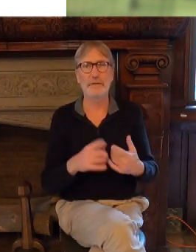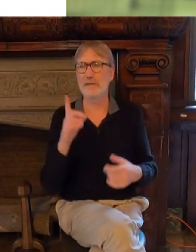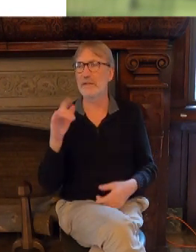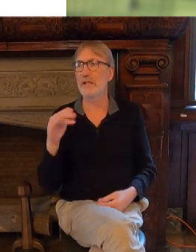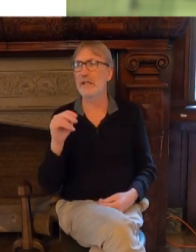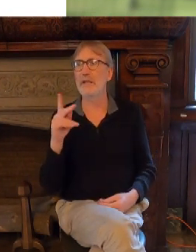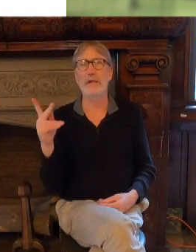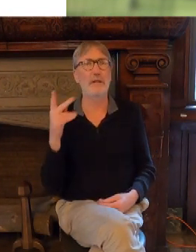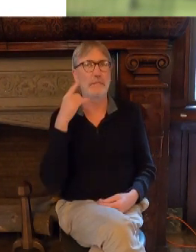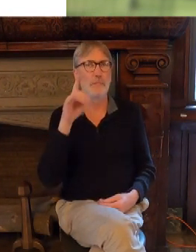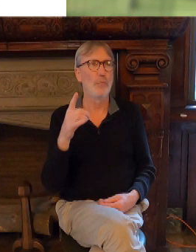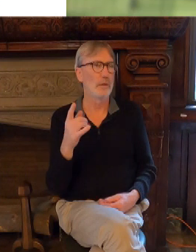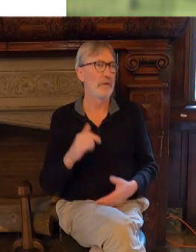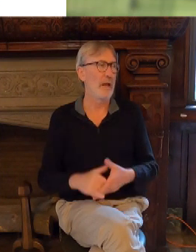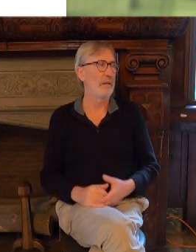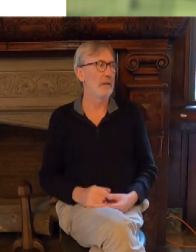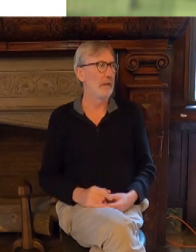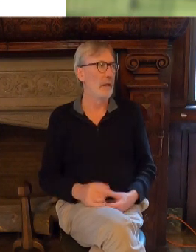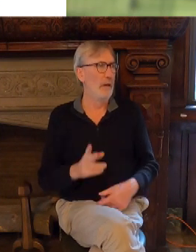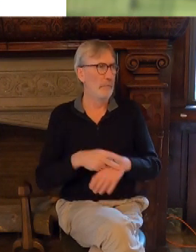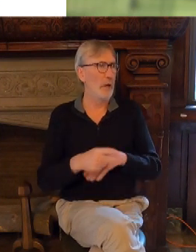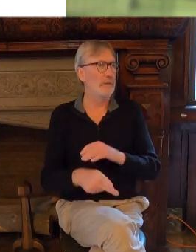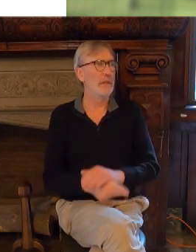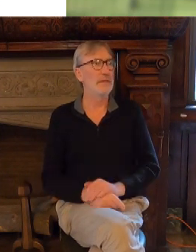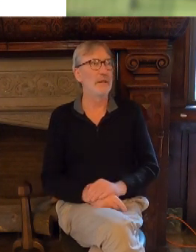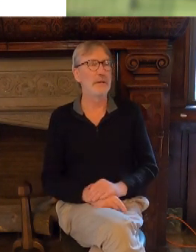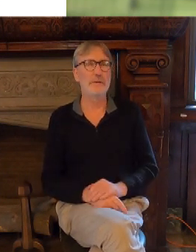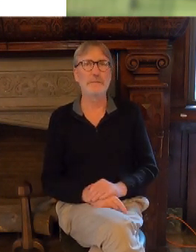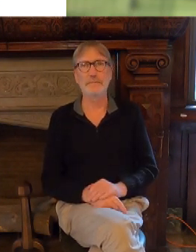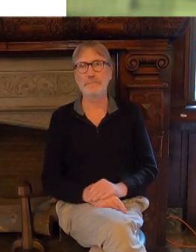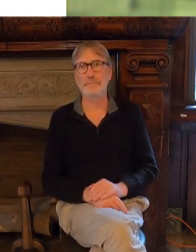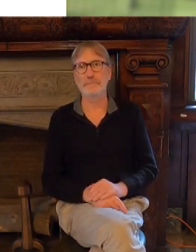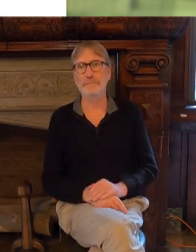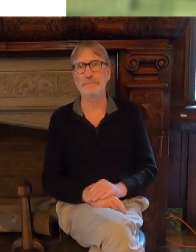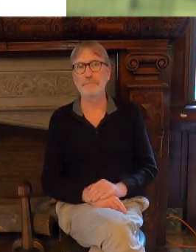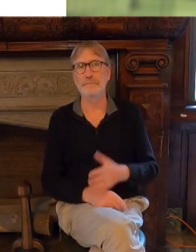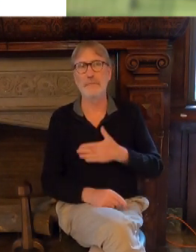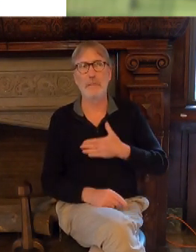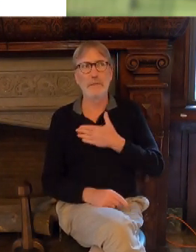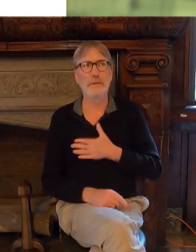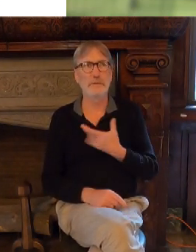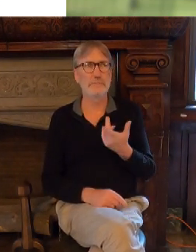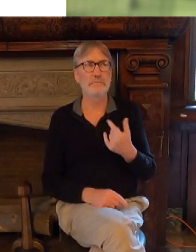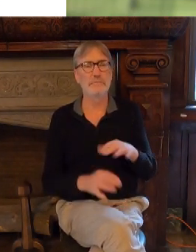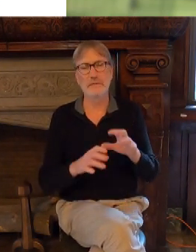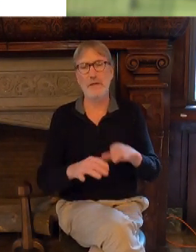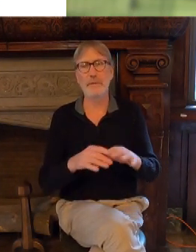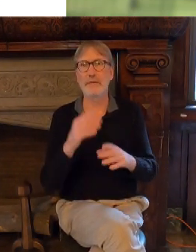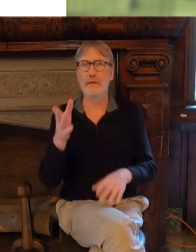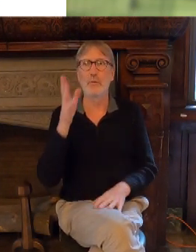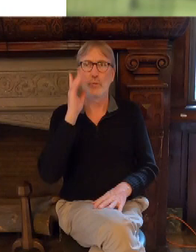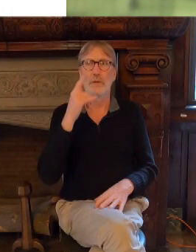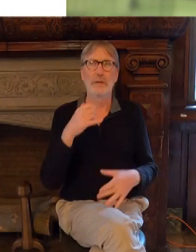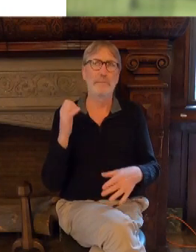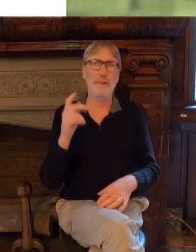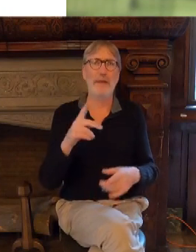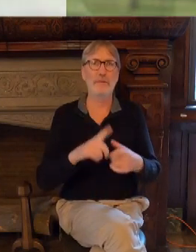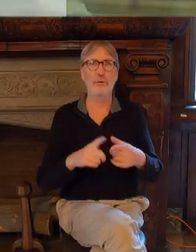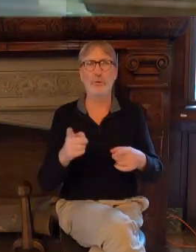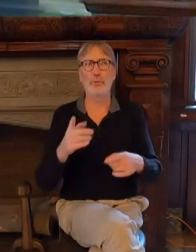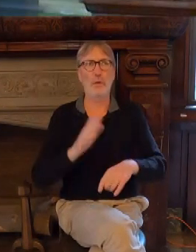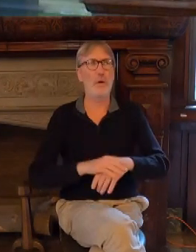for the Engage project site for this project. Please chime in there and we'll get back to you